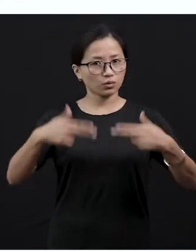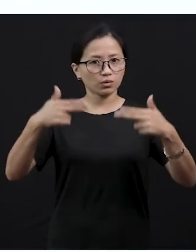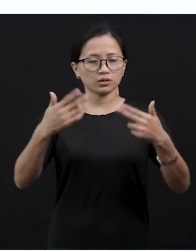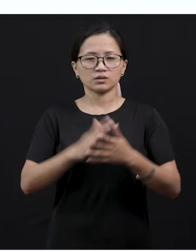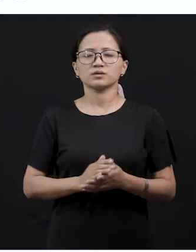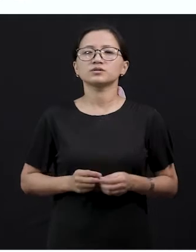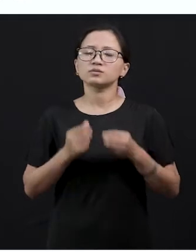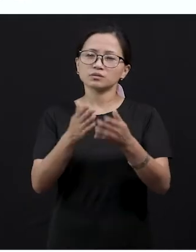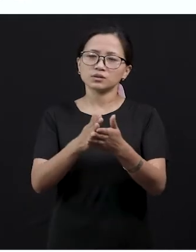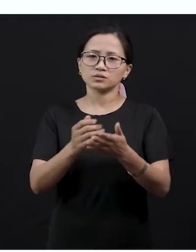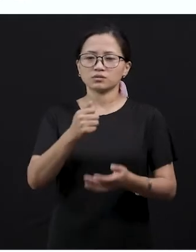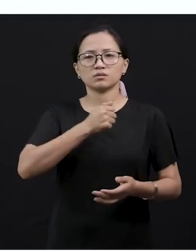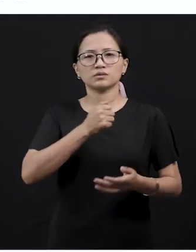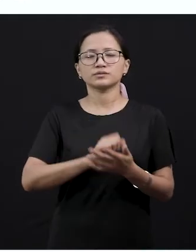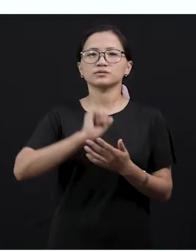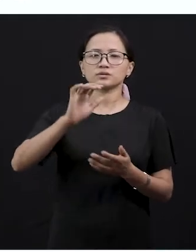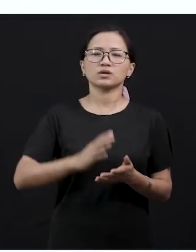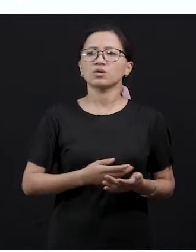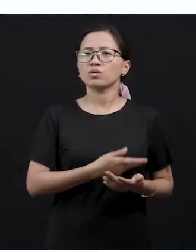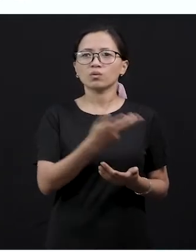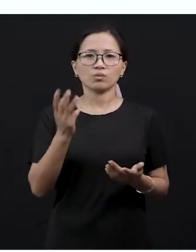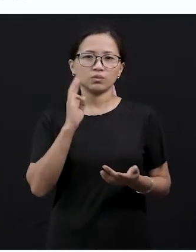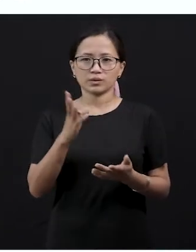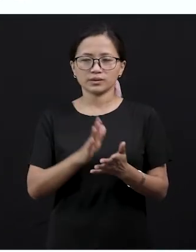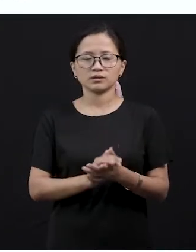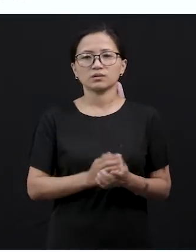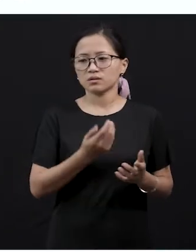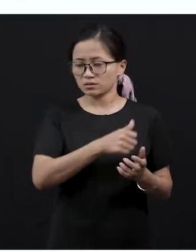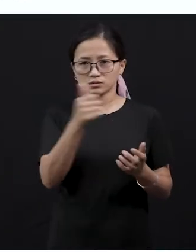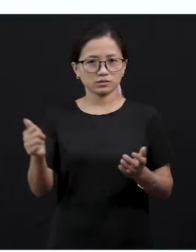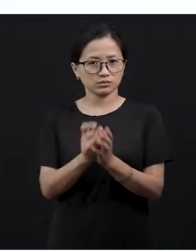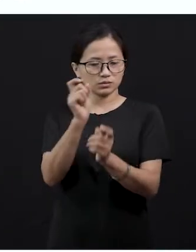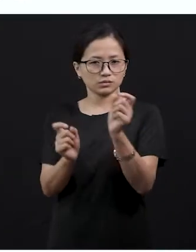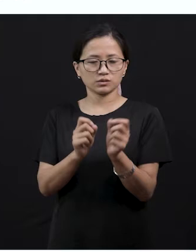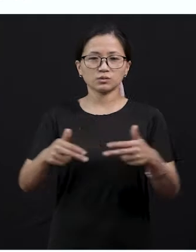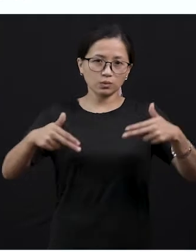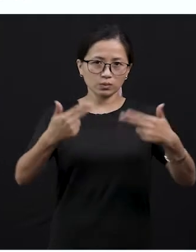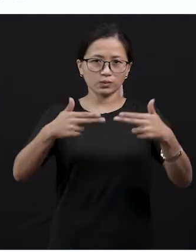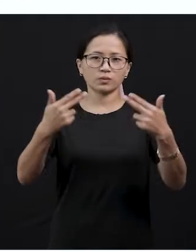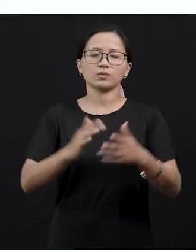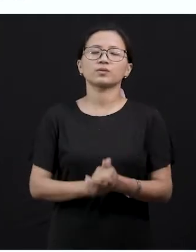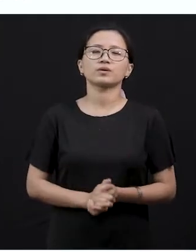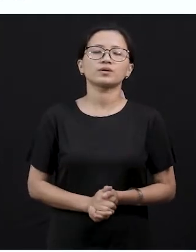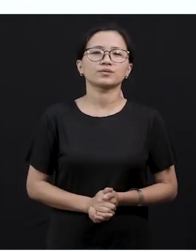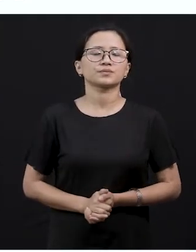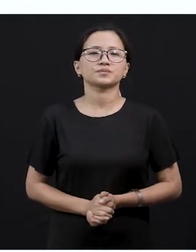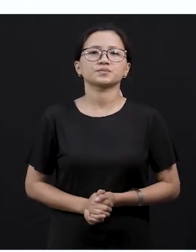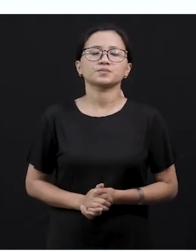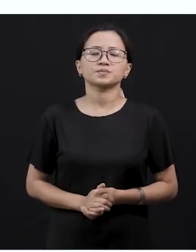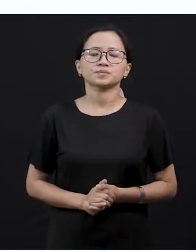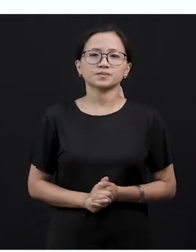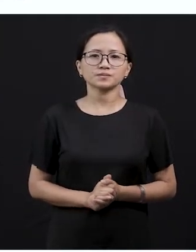spending money on ourselves while other people are at war. Okay, so that is why mother don't want the girls to spend the money